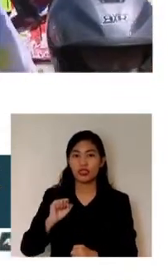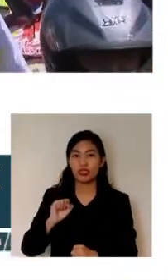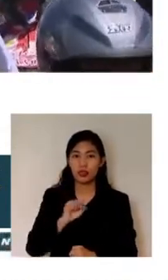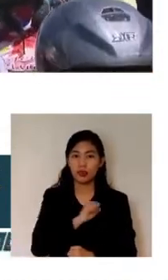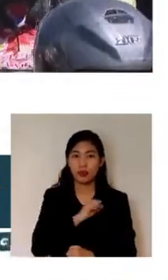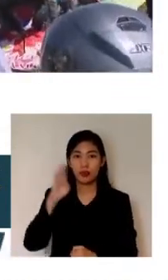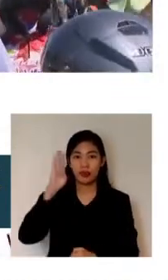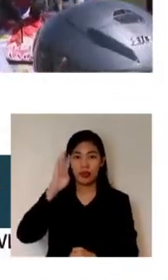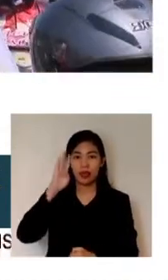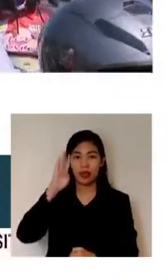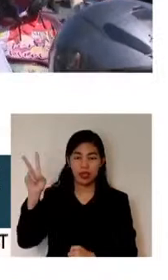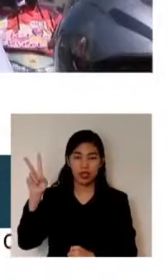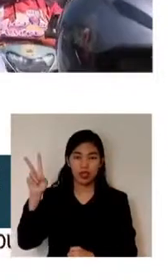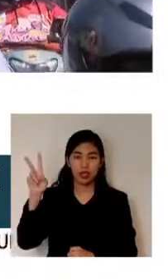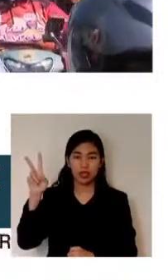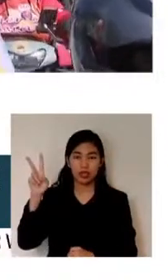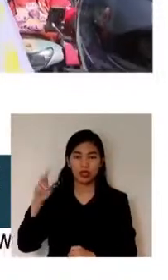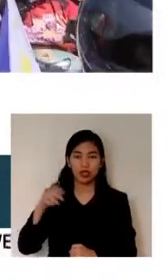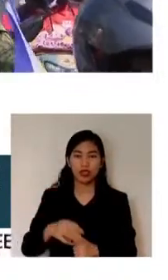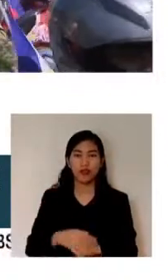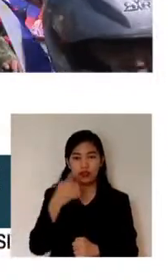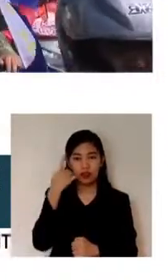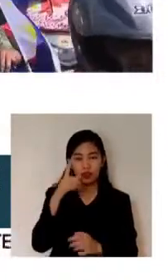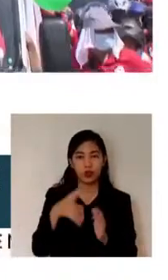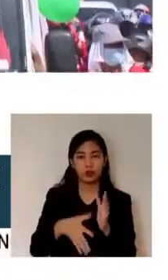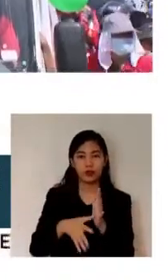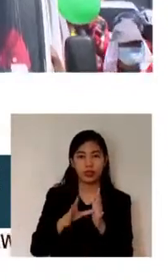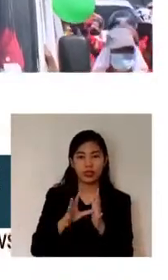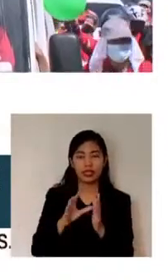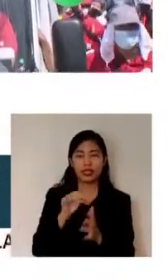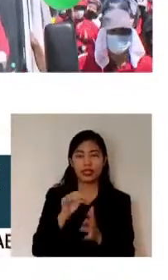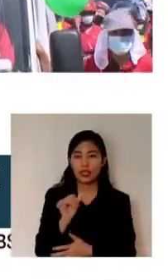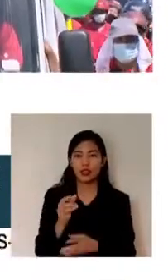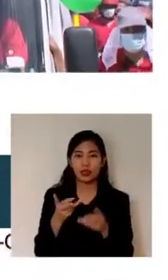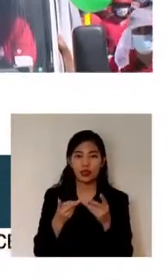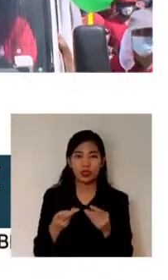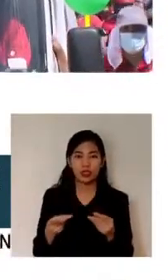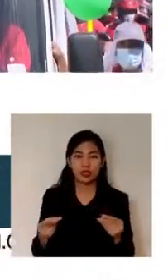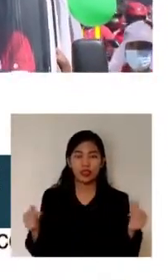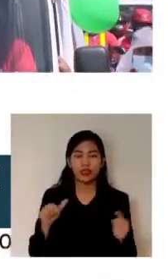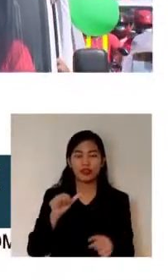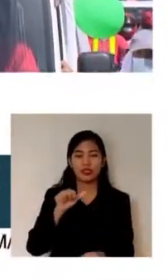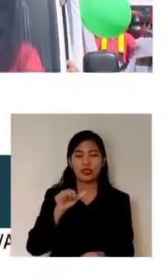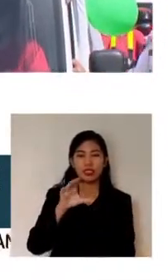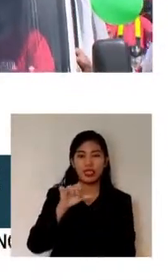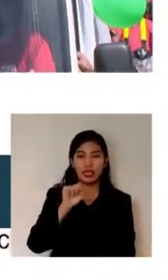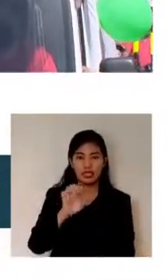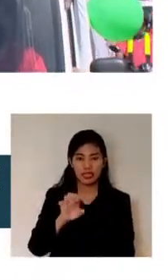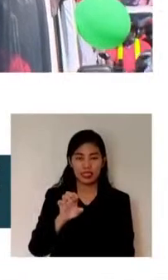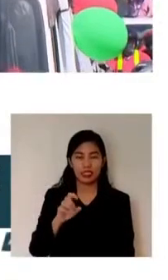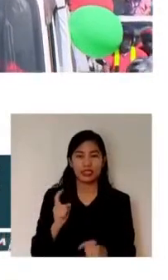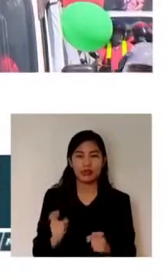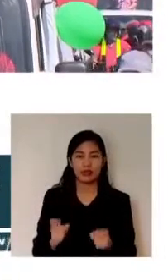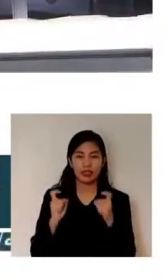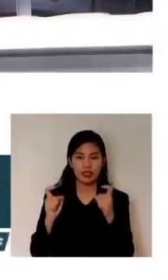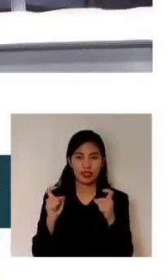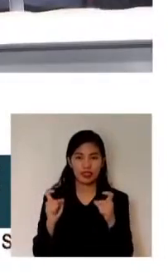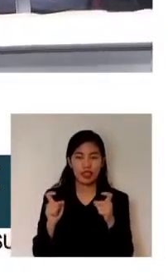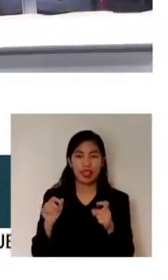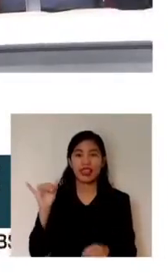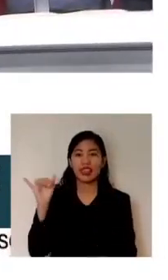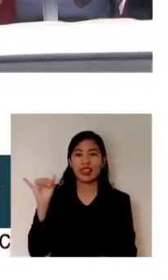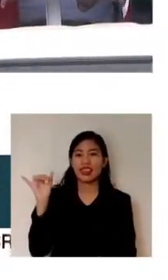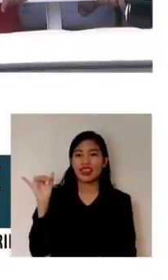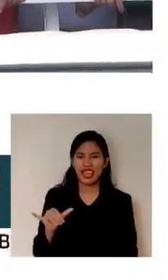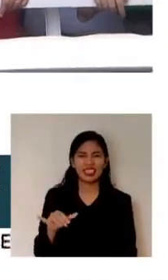electorate, for Comelec not to resolve this case immediately. This is a very simple case